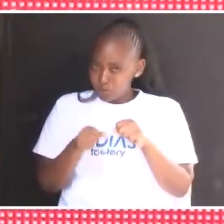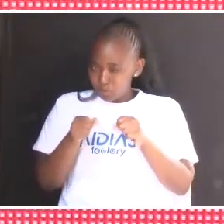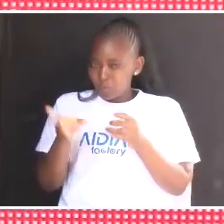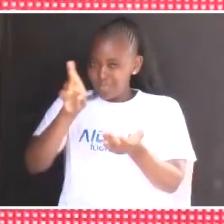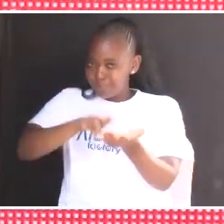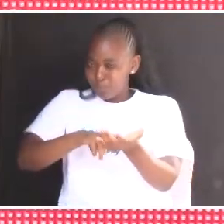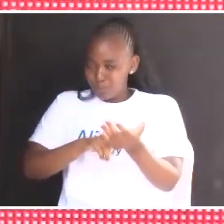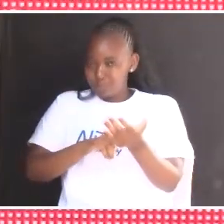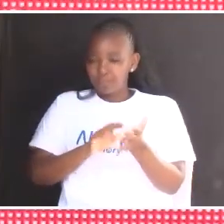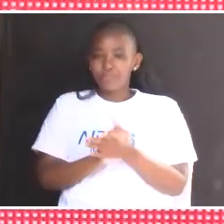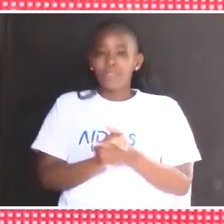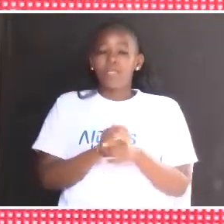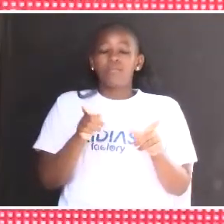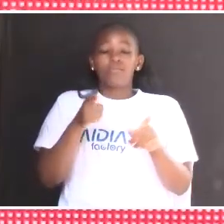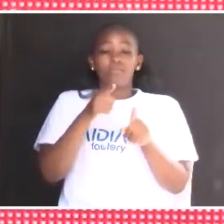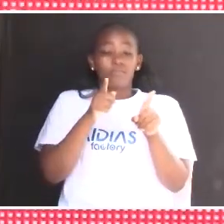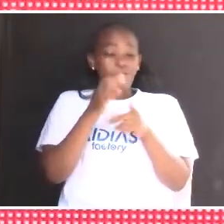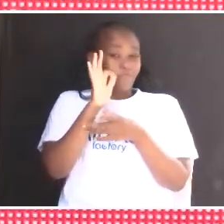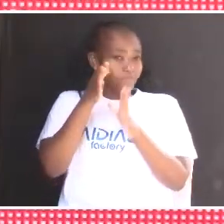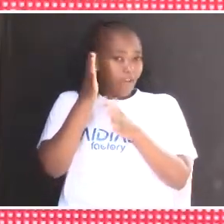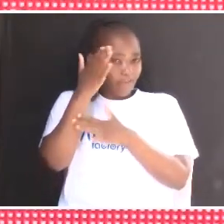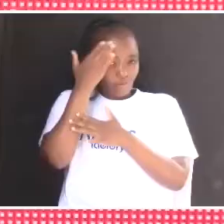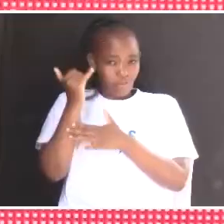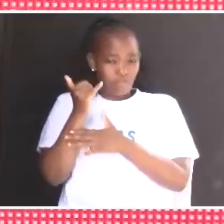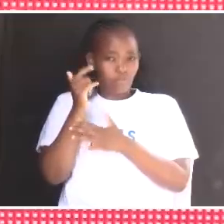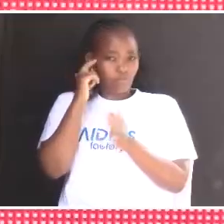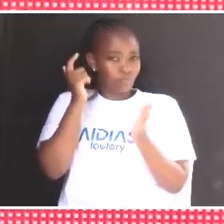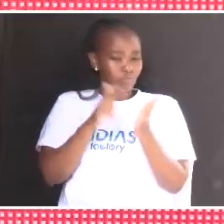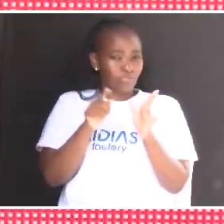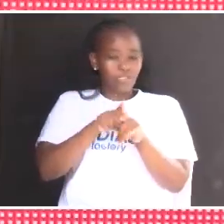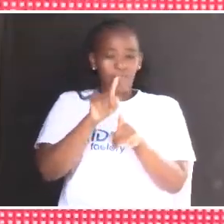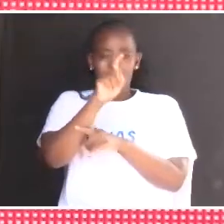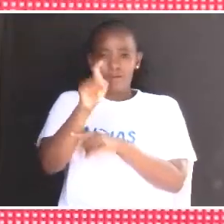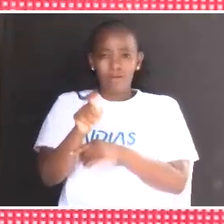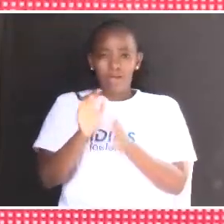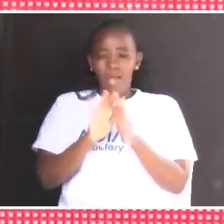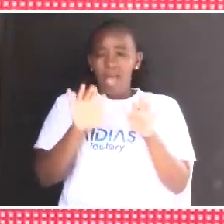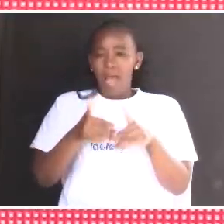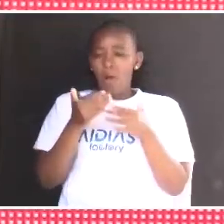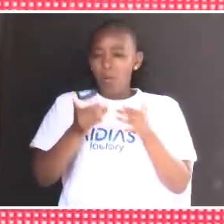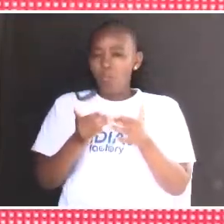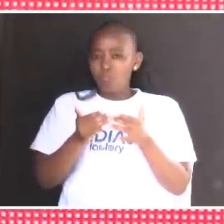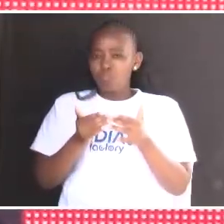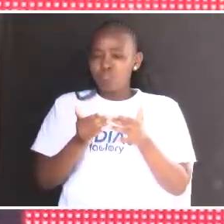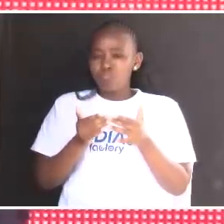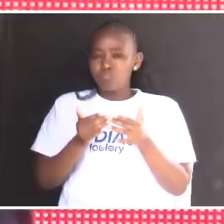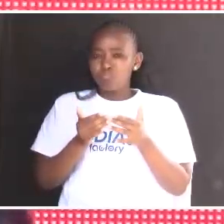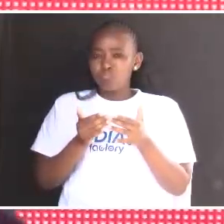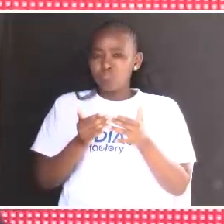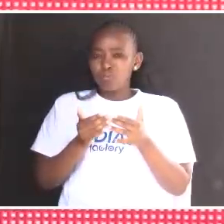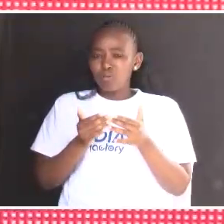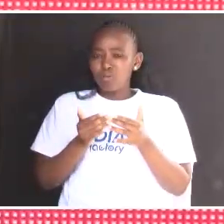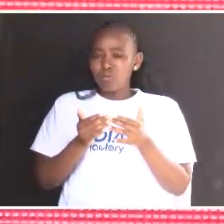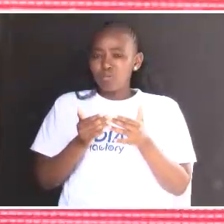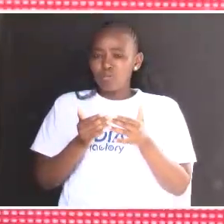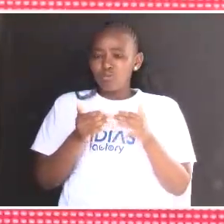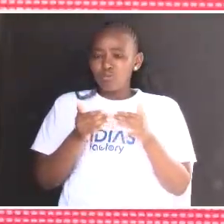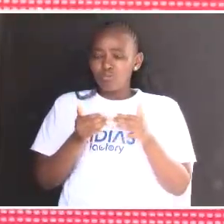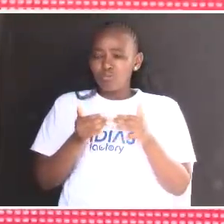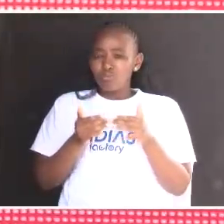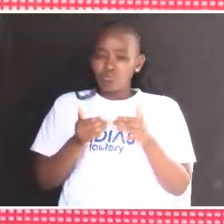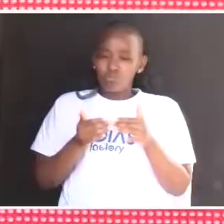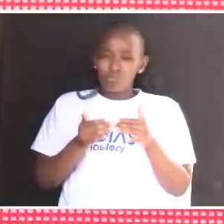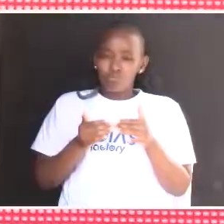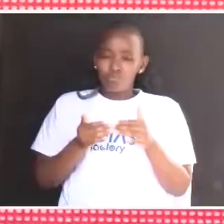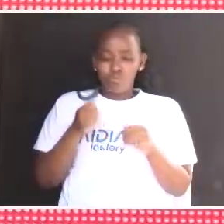action. And if I forget, just note that as a question. Because how do you enforce your rights which have been infringed